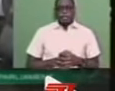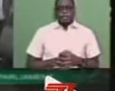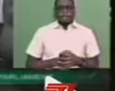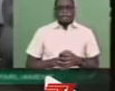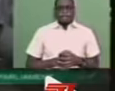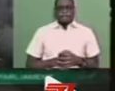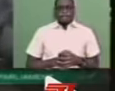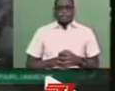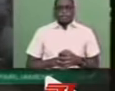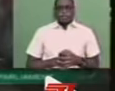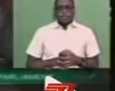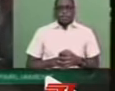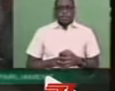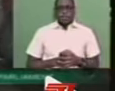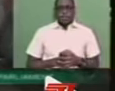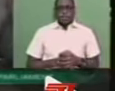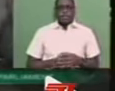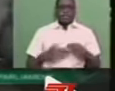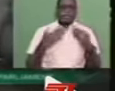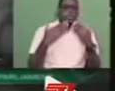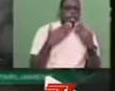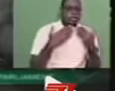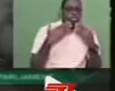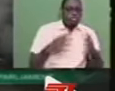Thank you very much, Madam Speaker.